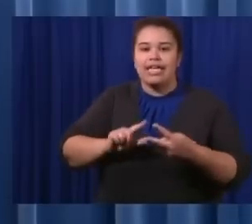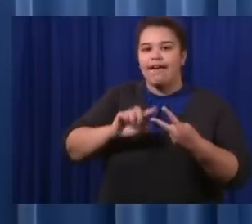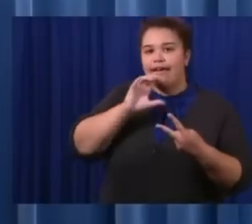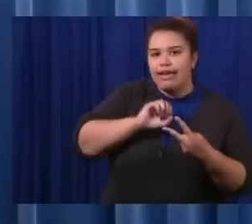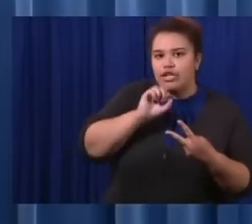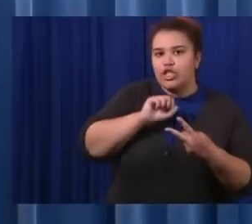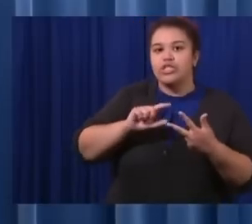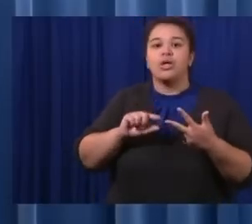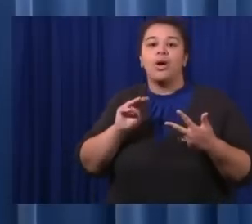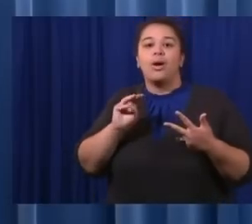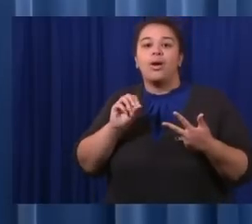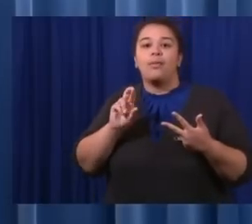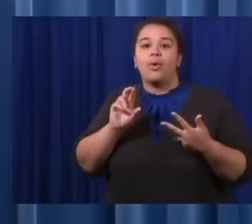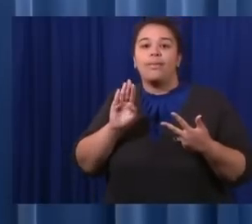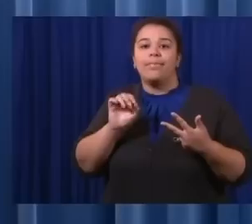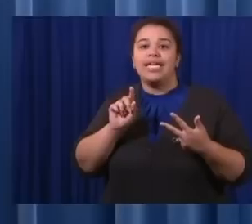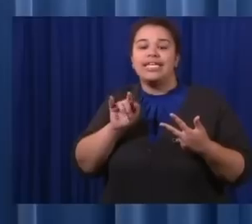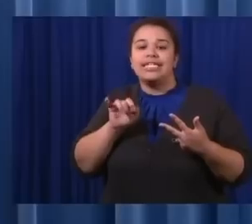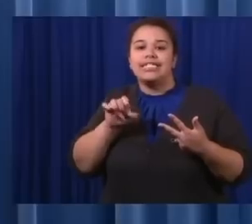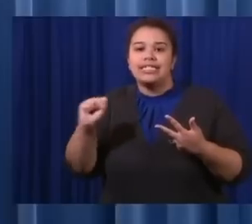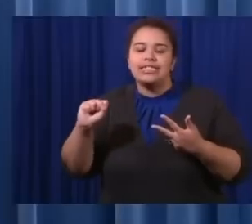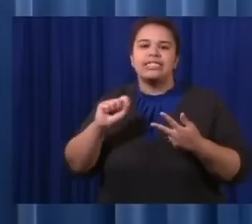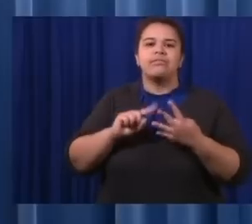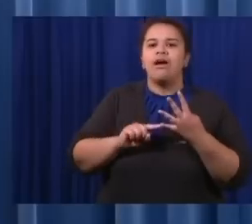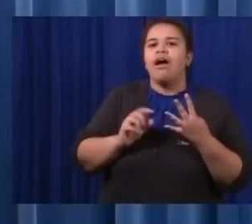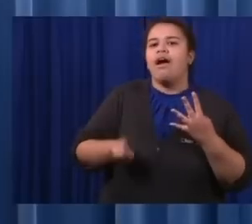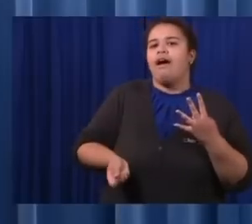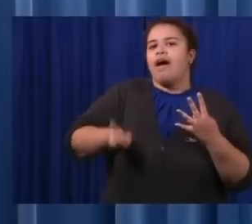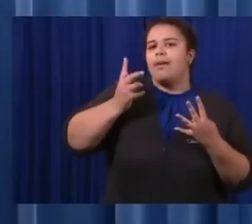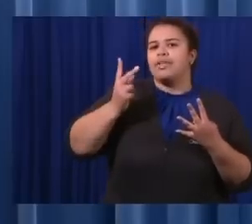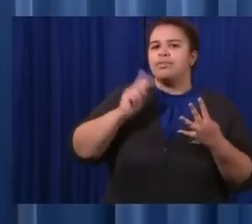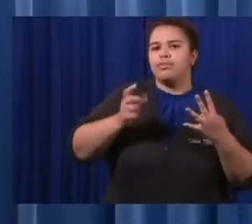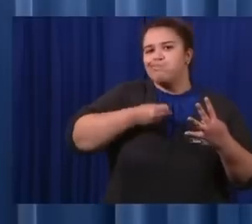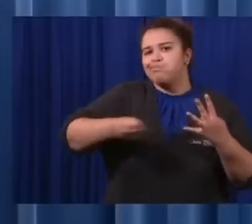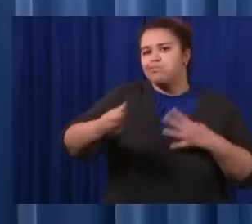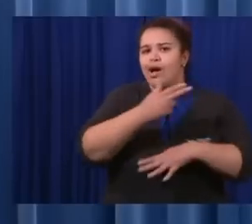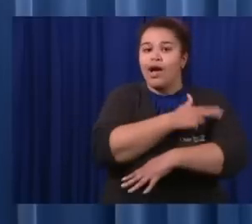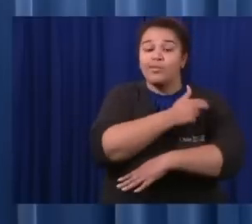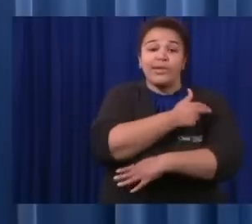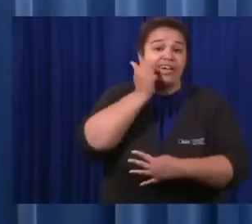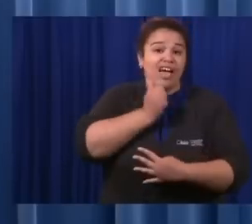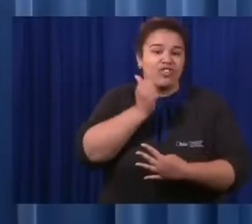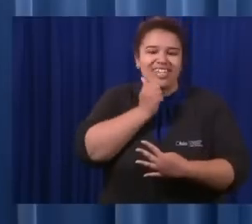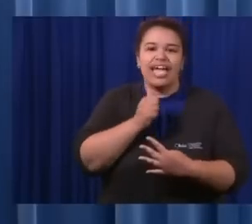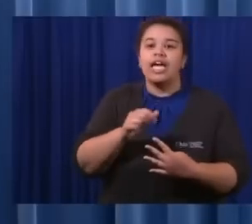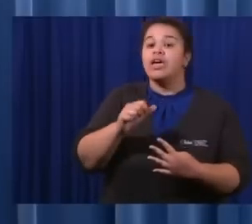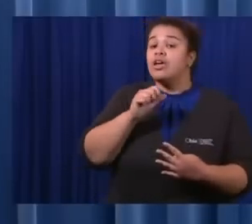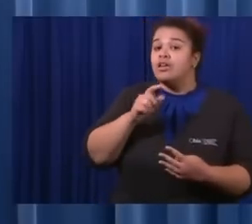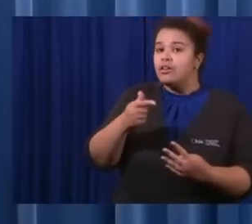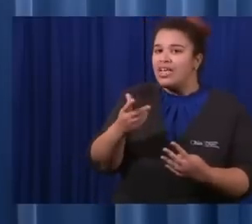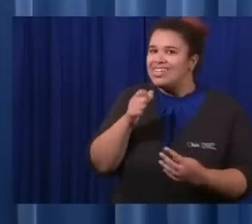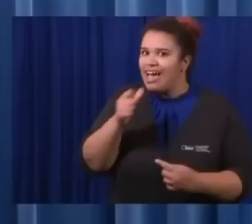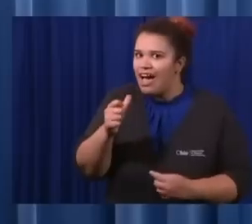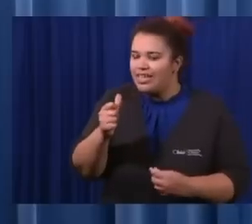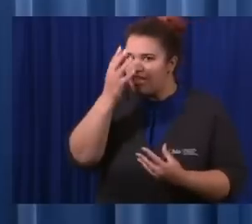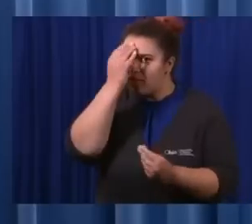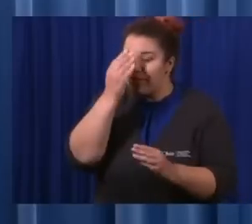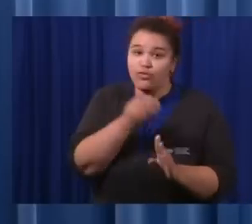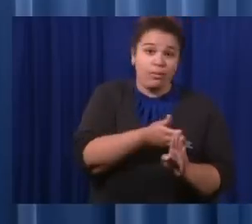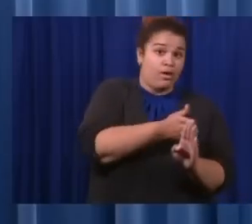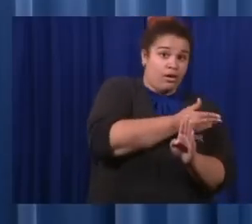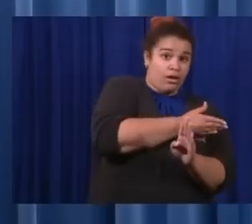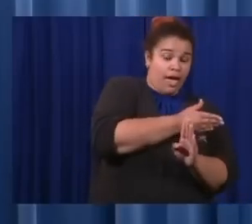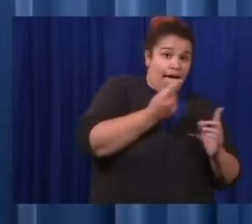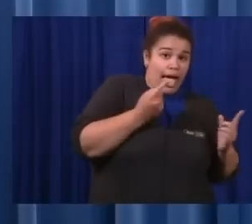focus on the number of COVID patients in hospitals each day versus historical data, number of recovered patients, whether